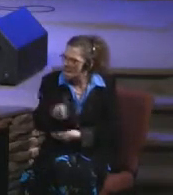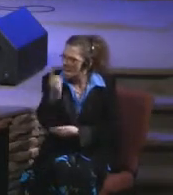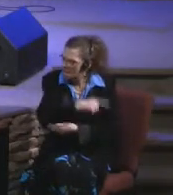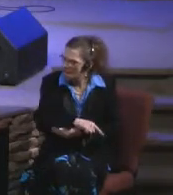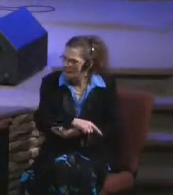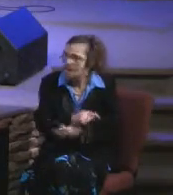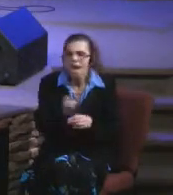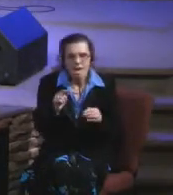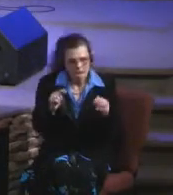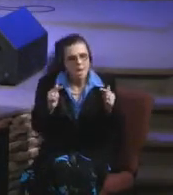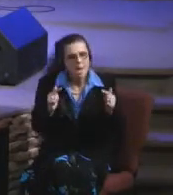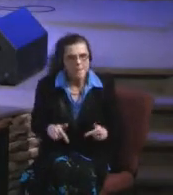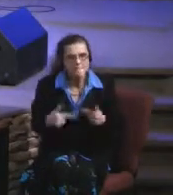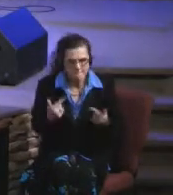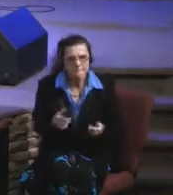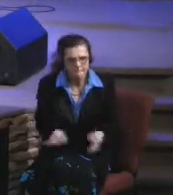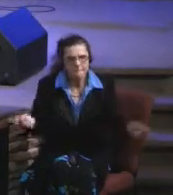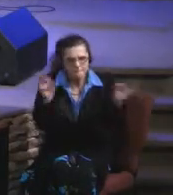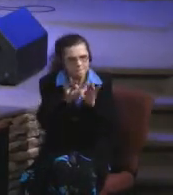If you've got sin in your life,